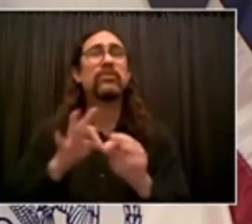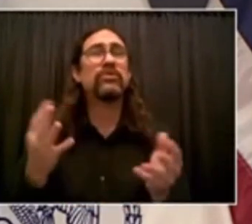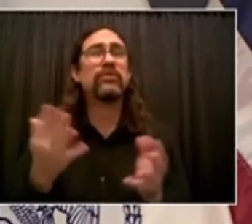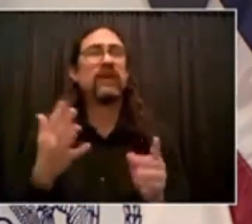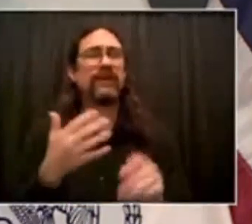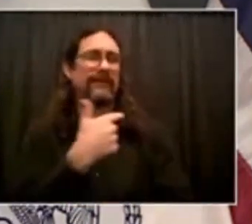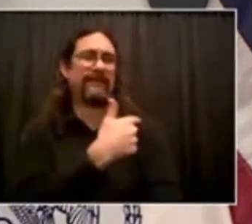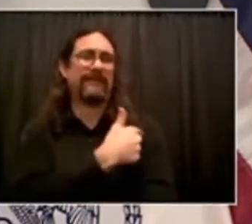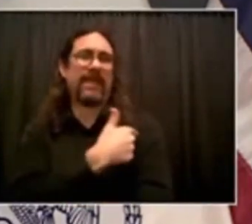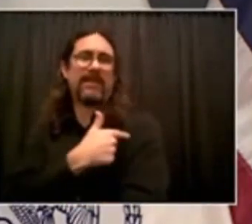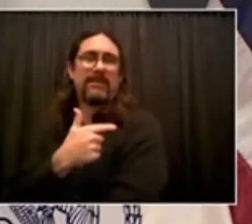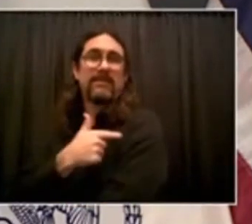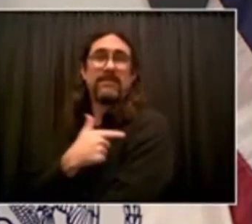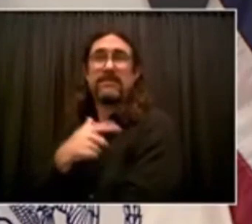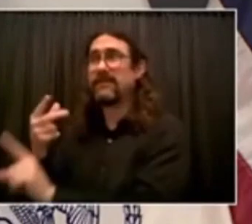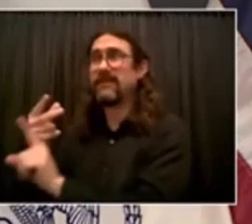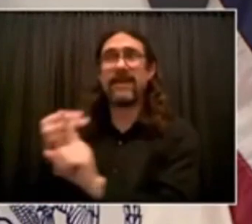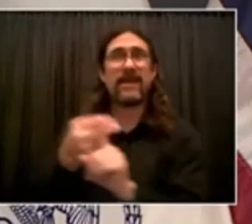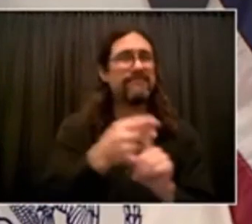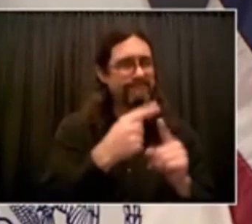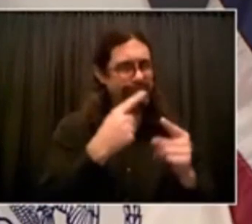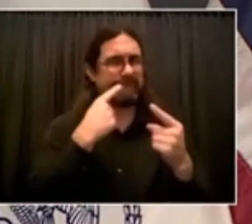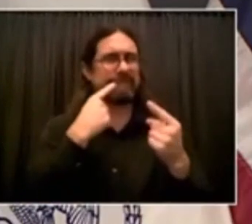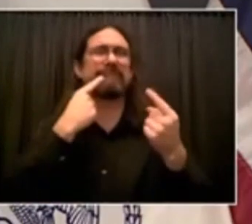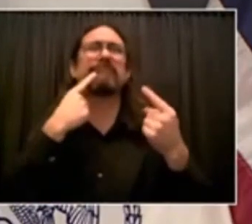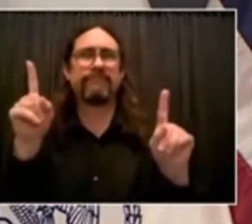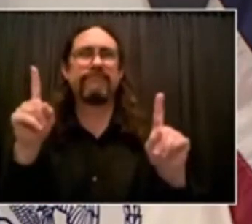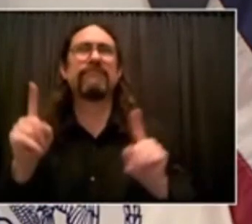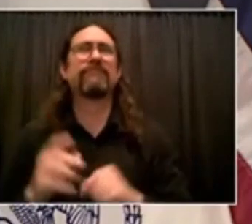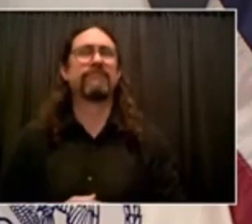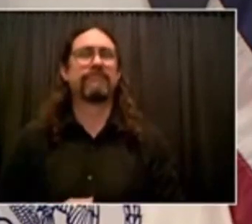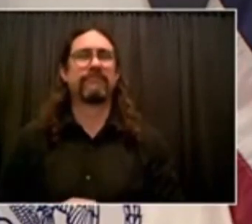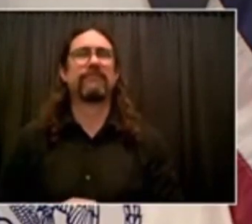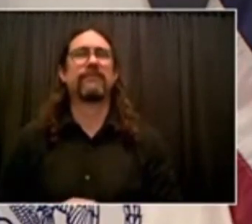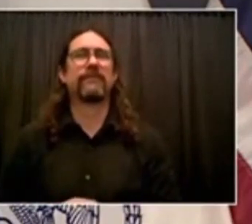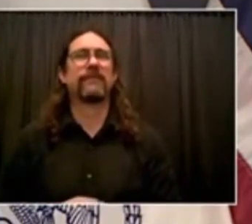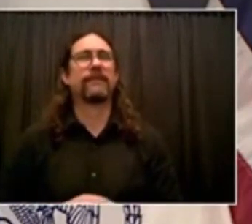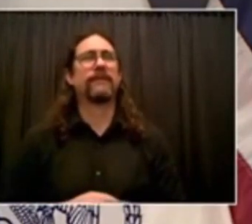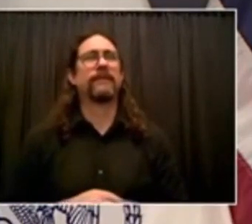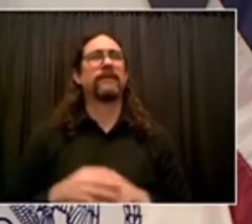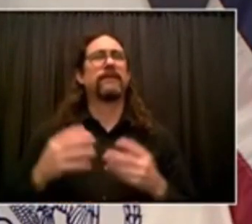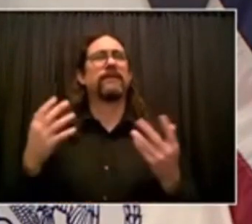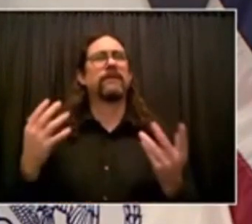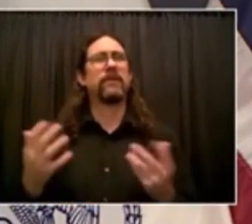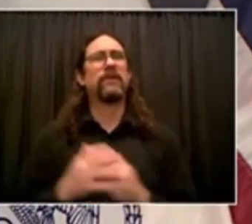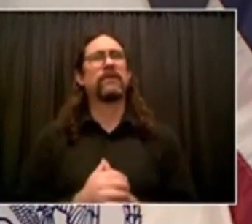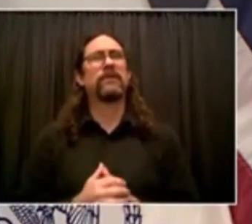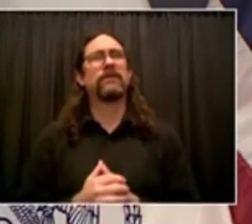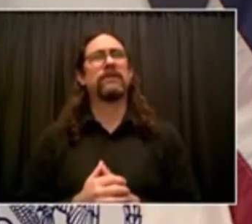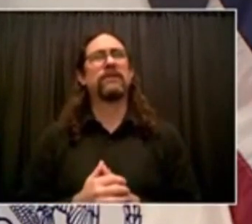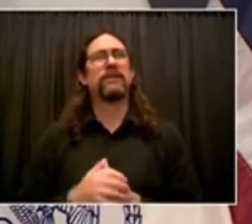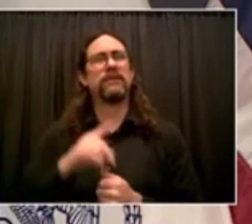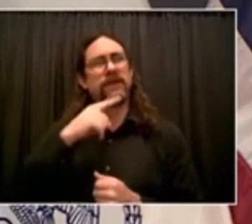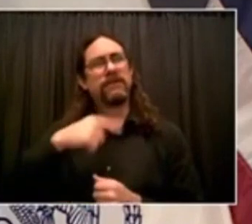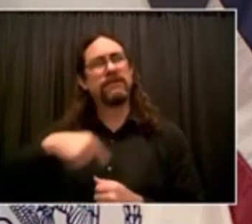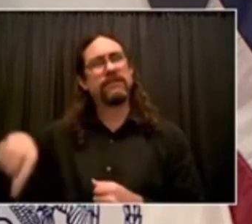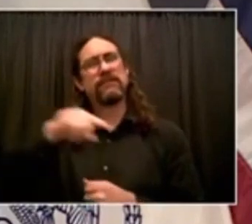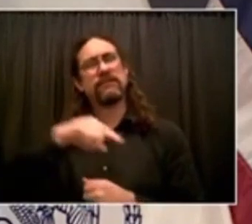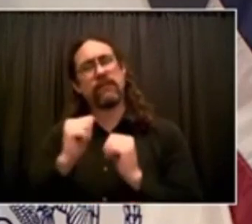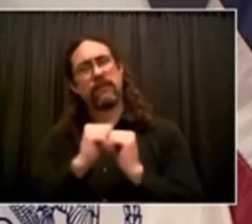common front to fight COVID. And that cooperation is tremendously important. But we also know Omicron is